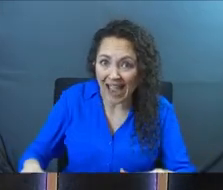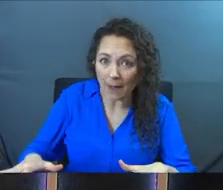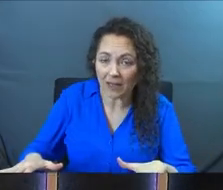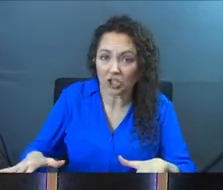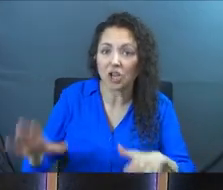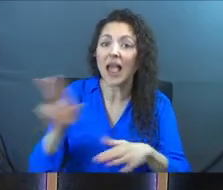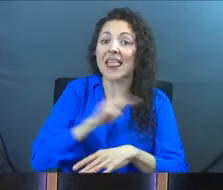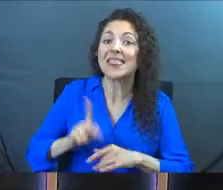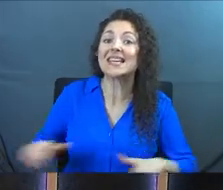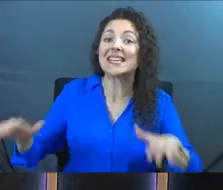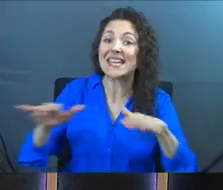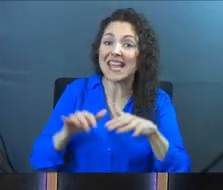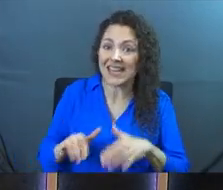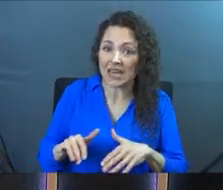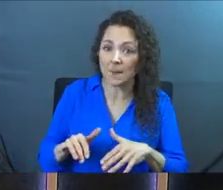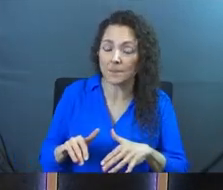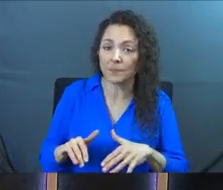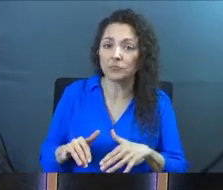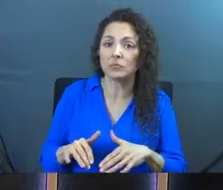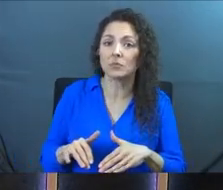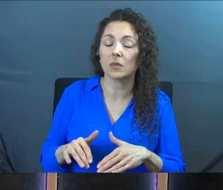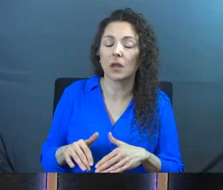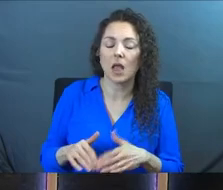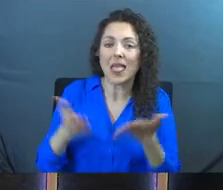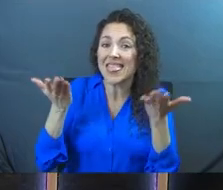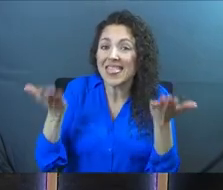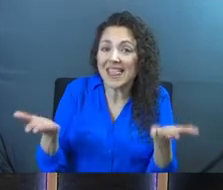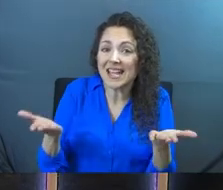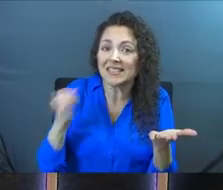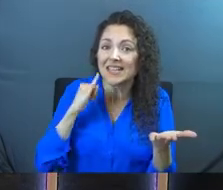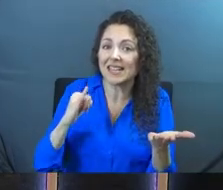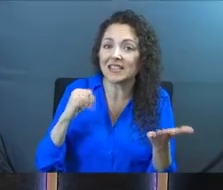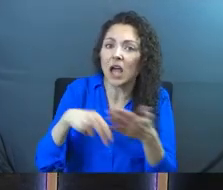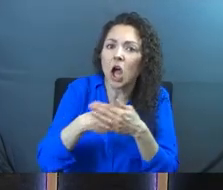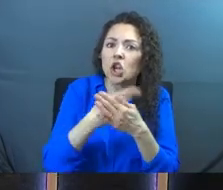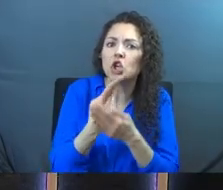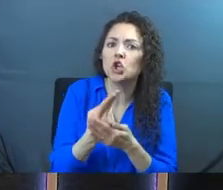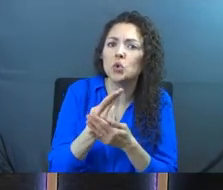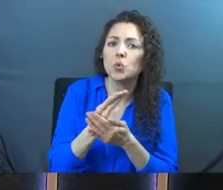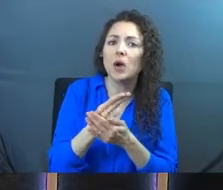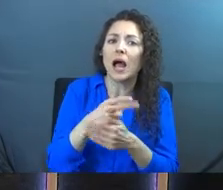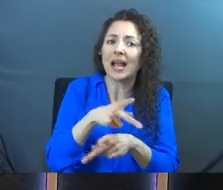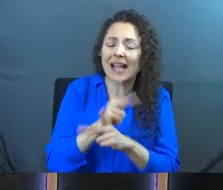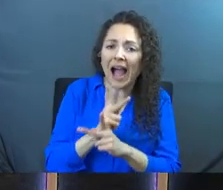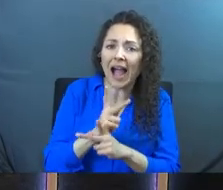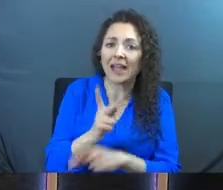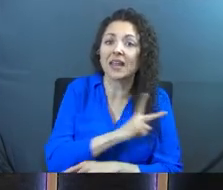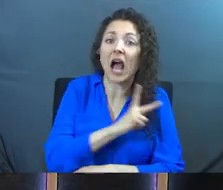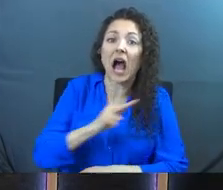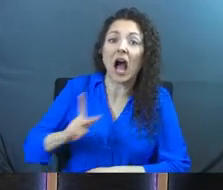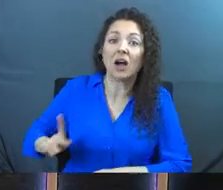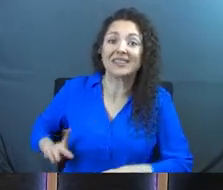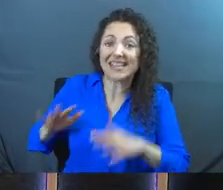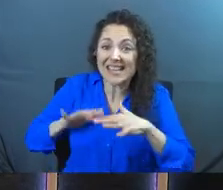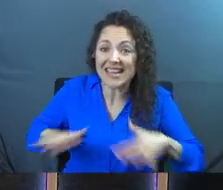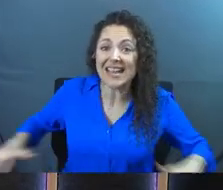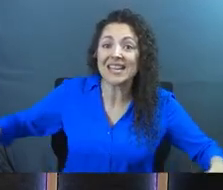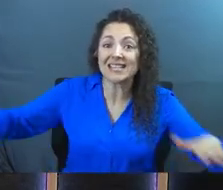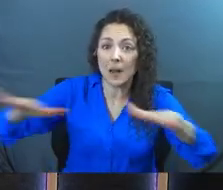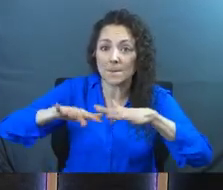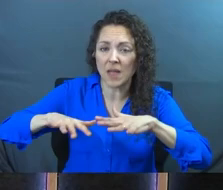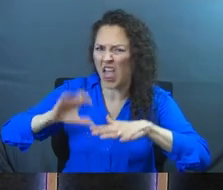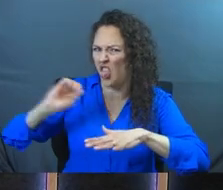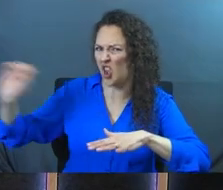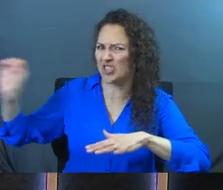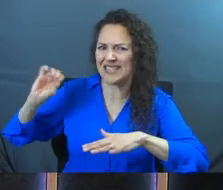realize and recognize, and what we're going to look at, is that this is a completely new kind of kingdom. There's nothing like this. There's